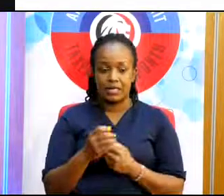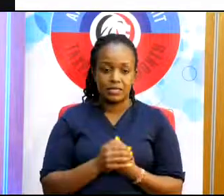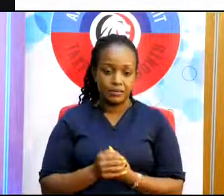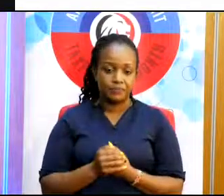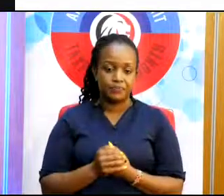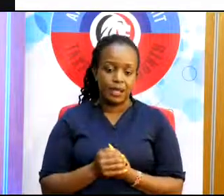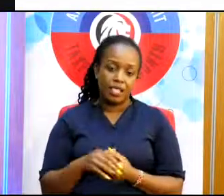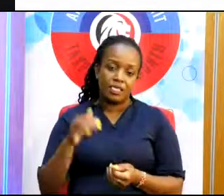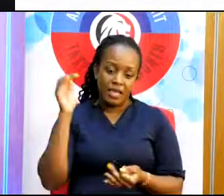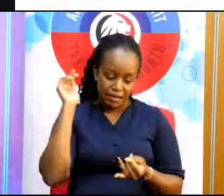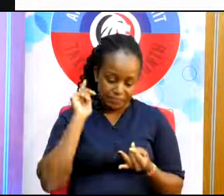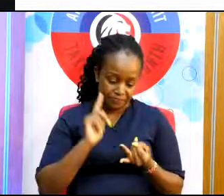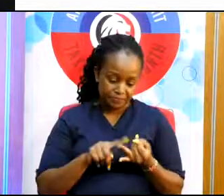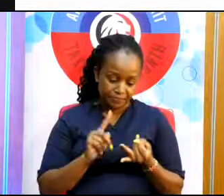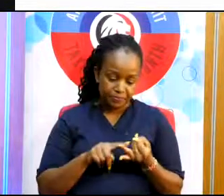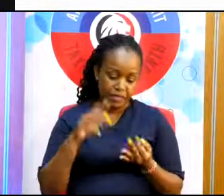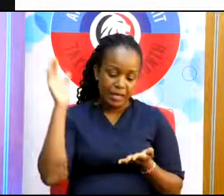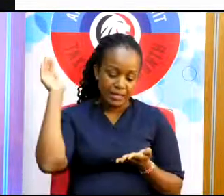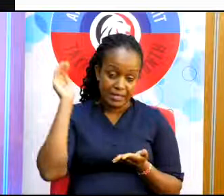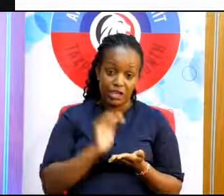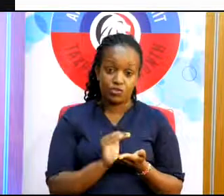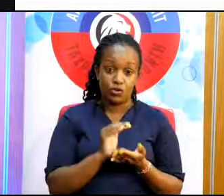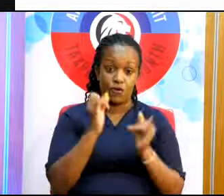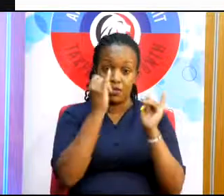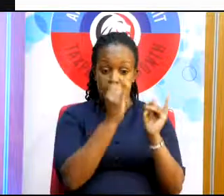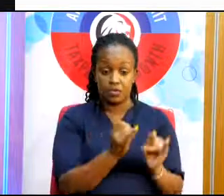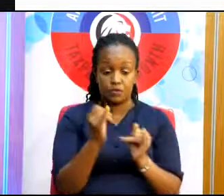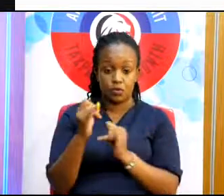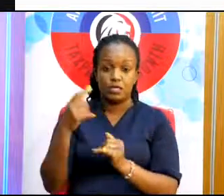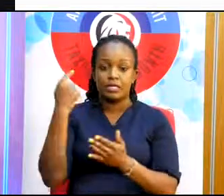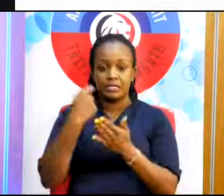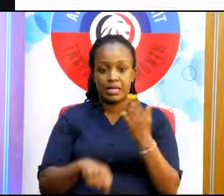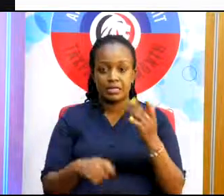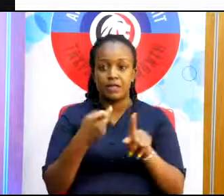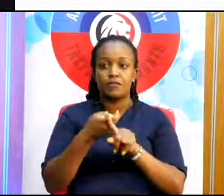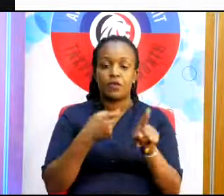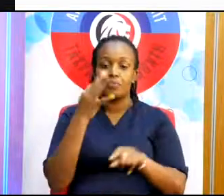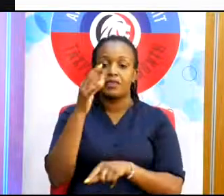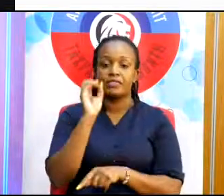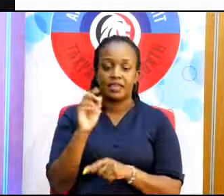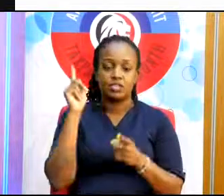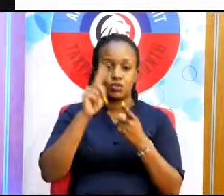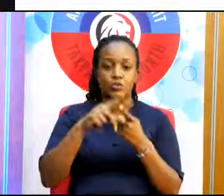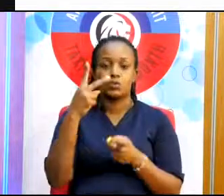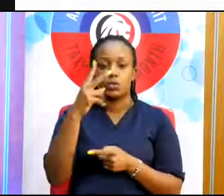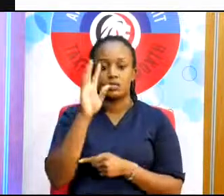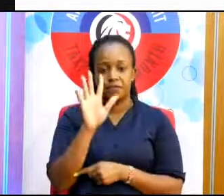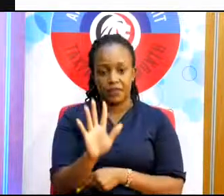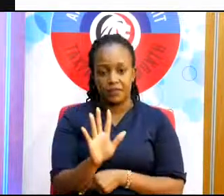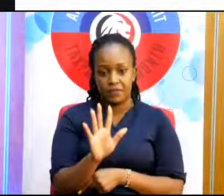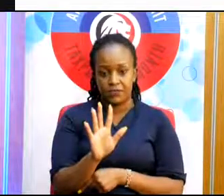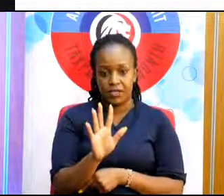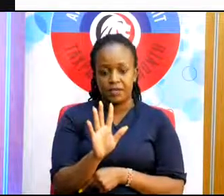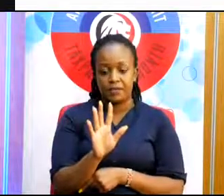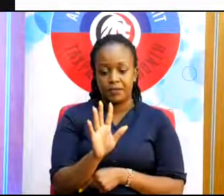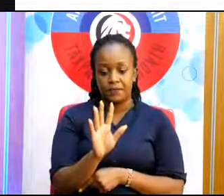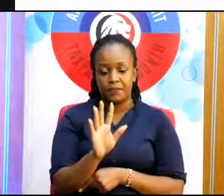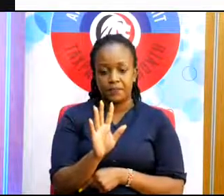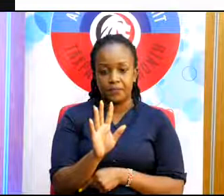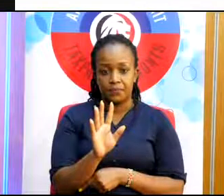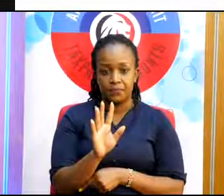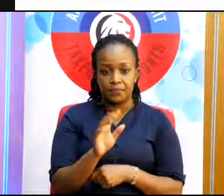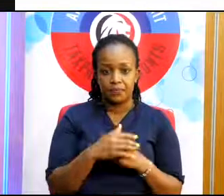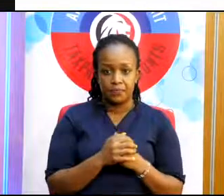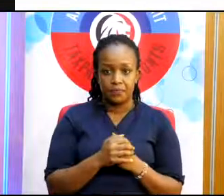of individual tax rate from top bracket from 30 to 25 and corporation rate from 30 to